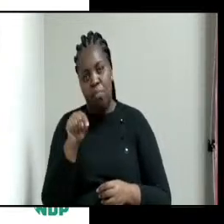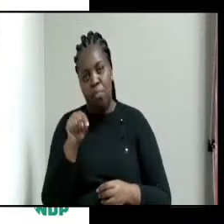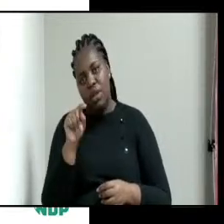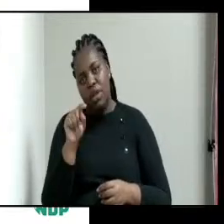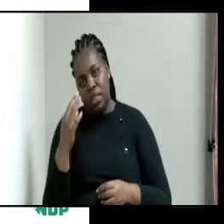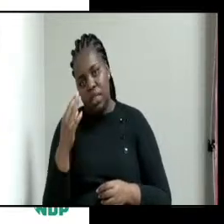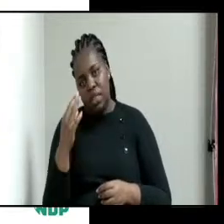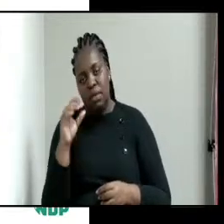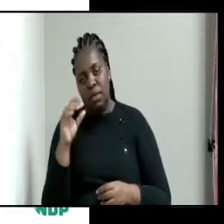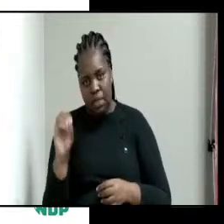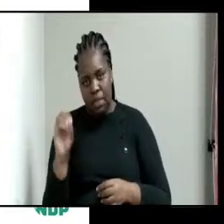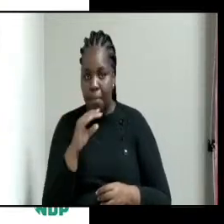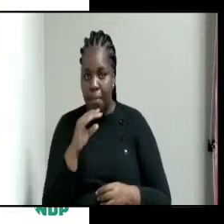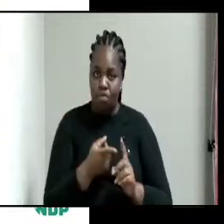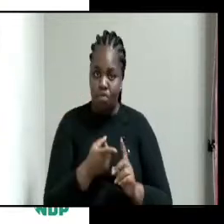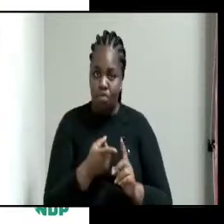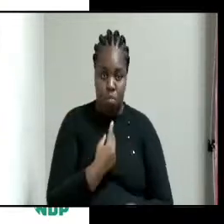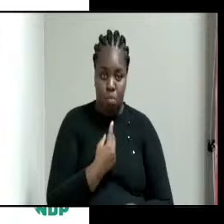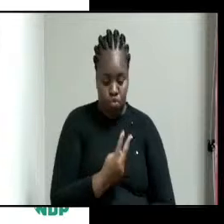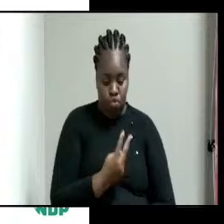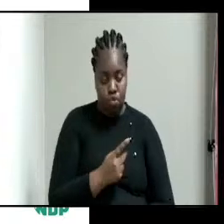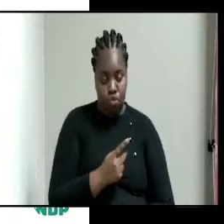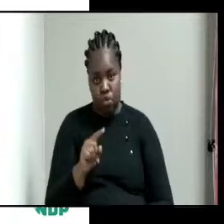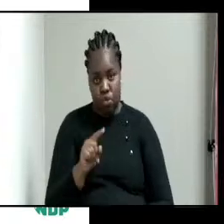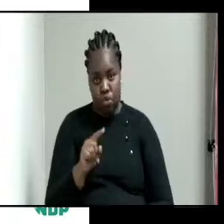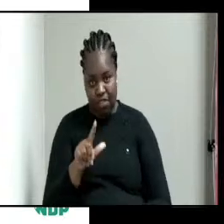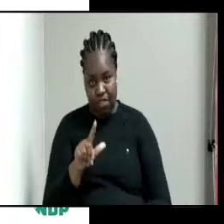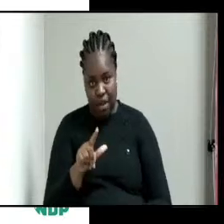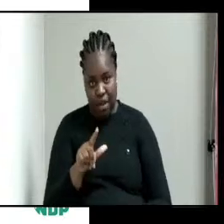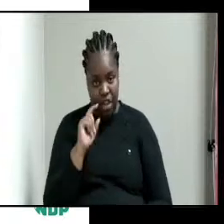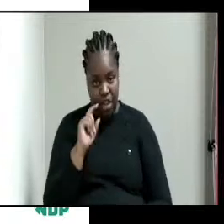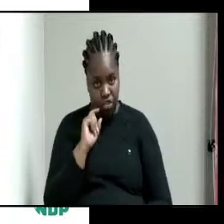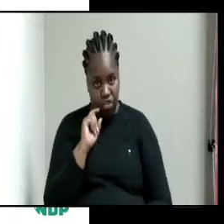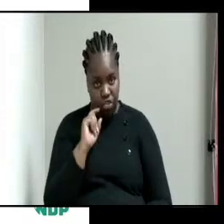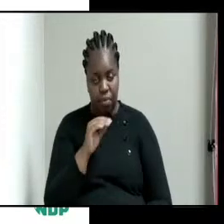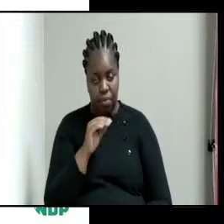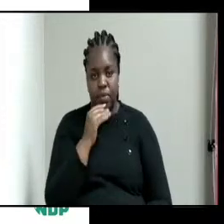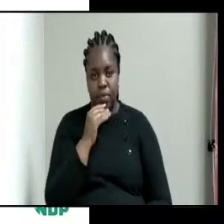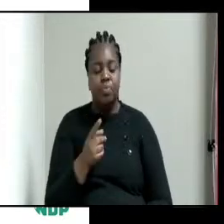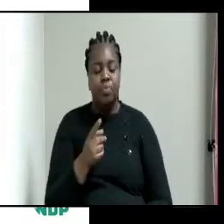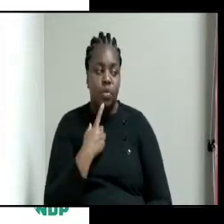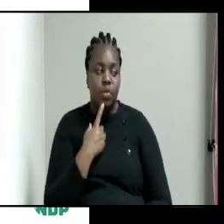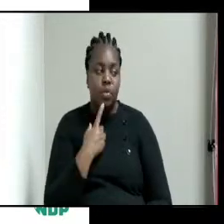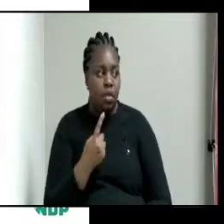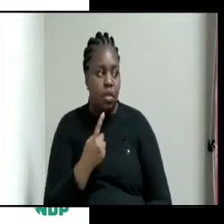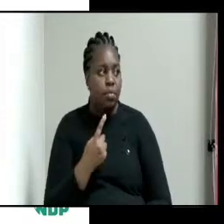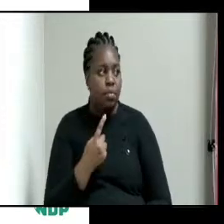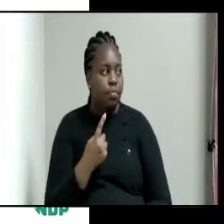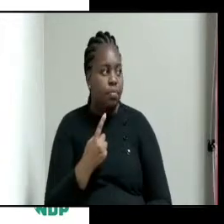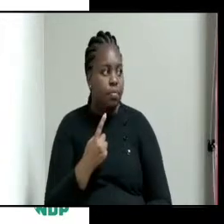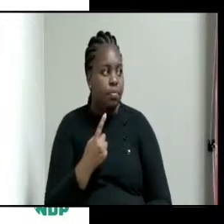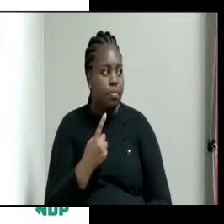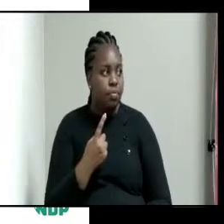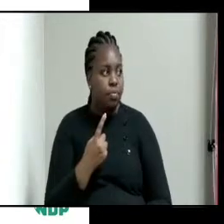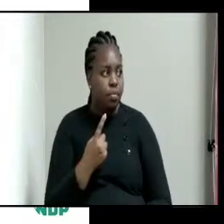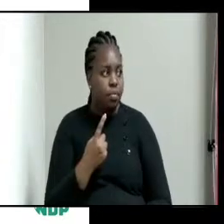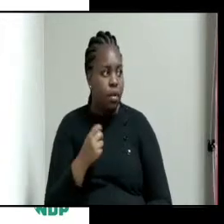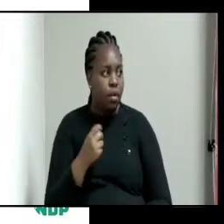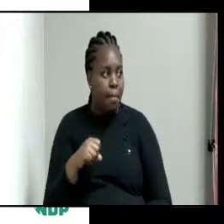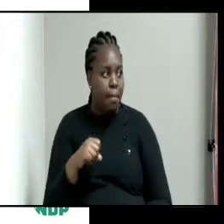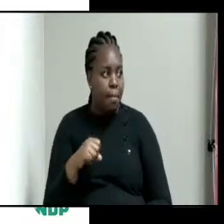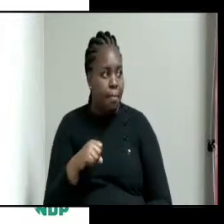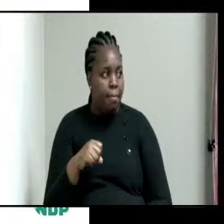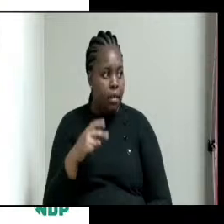13.3%. And then from 2 to 7, that's when we call the